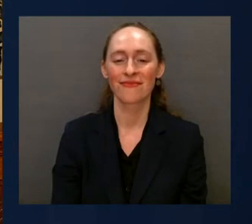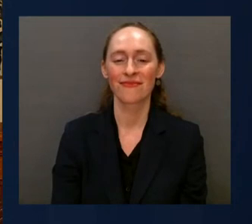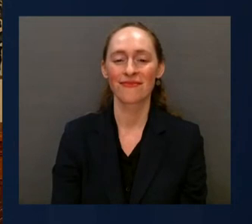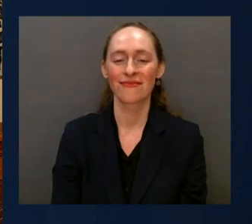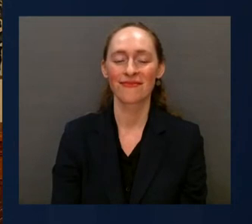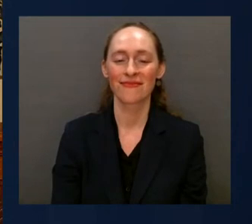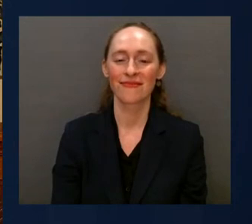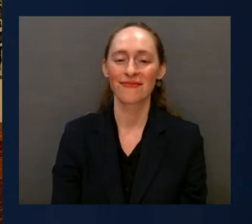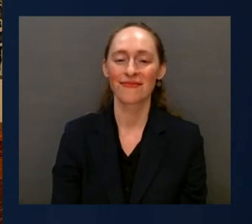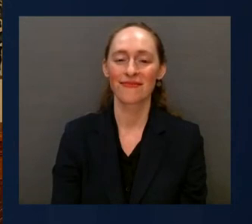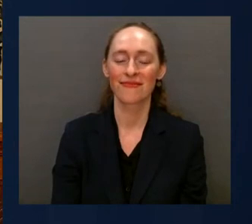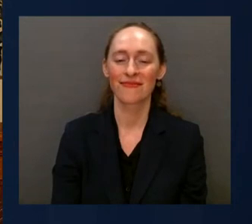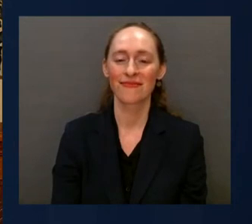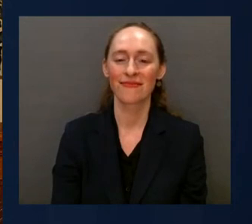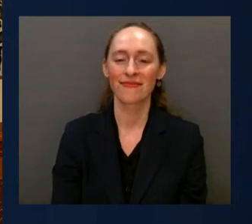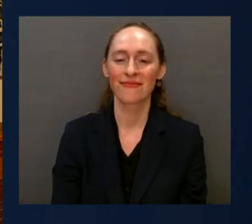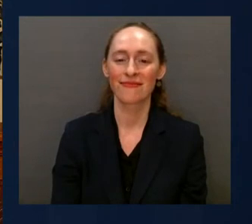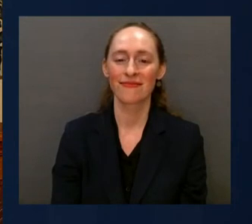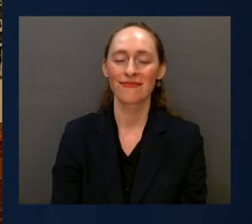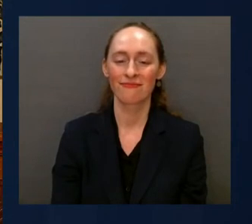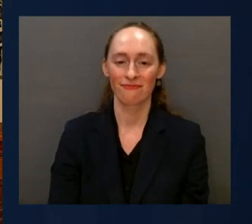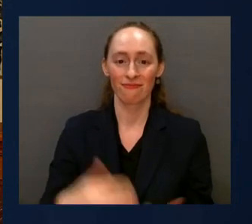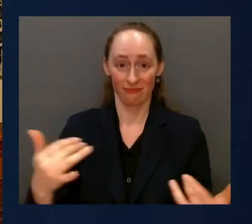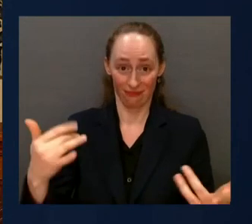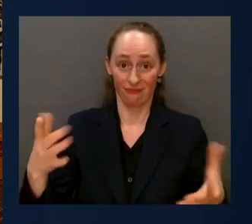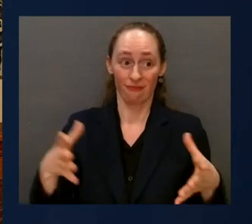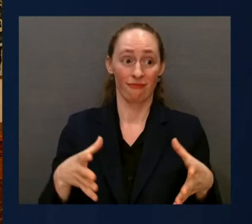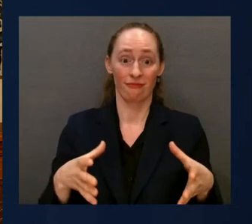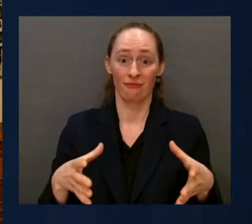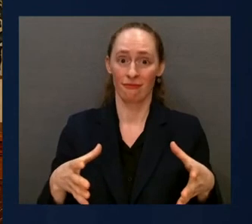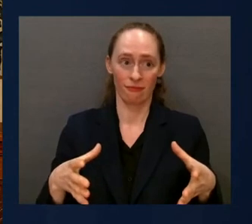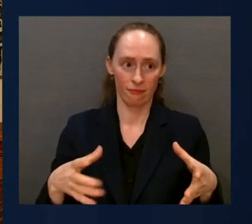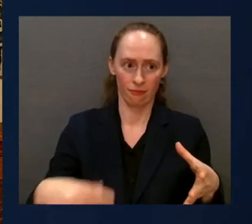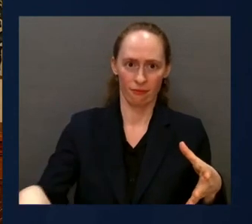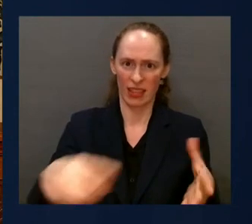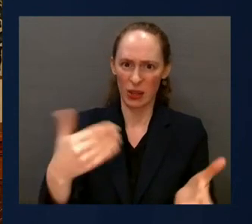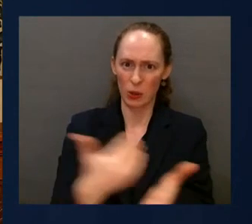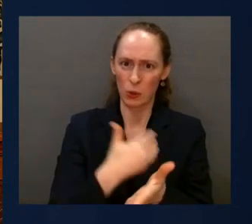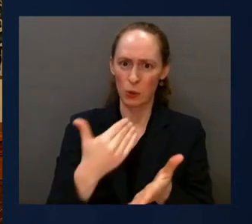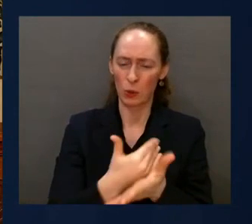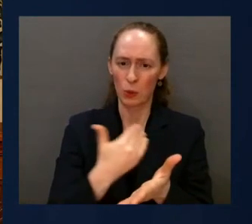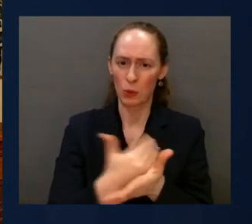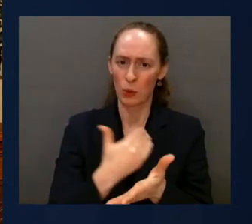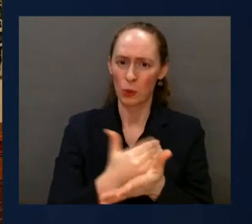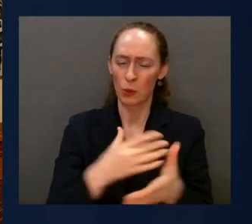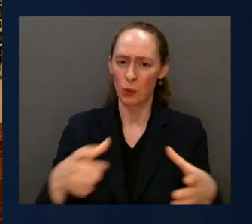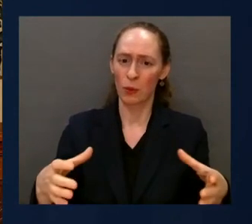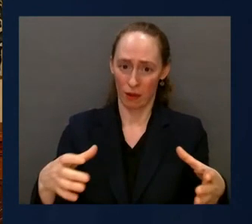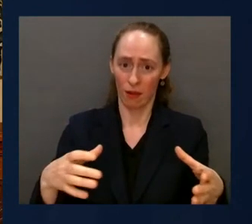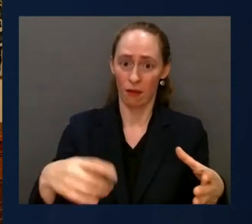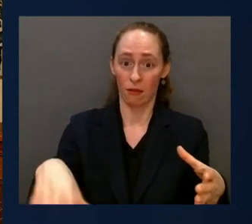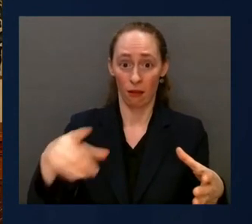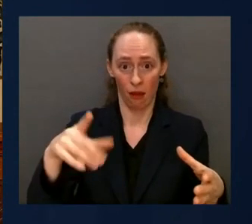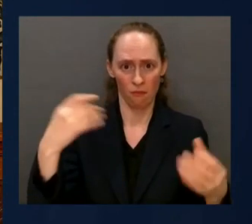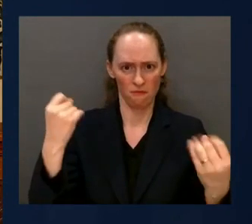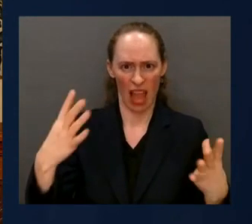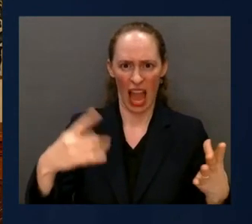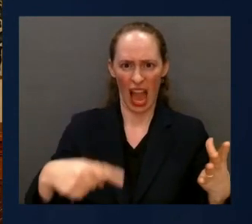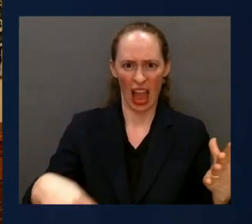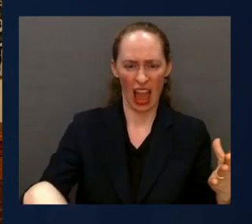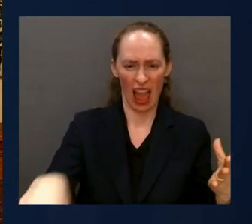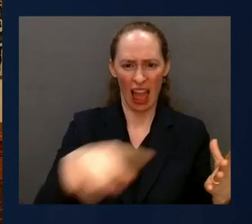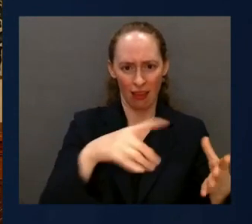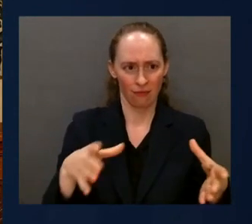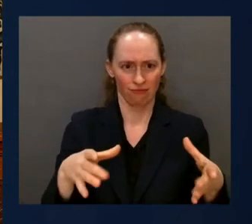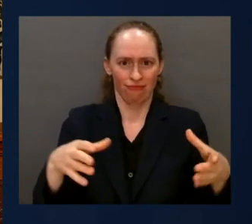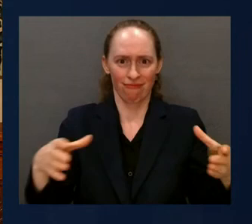majority, Mr. Leader. You're the majority leader. About that much bigger? Yeah. Well, I tell you what. I want to give